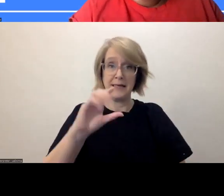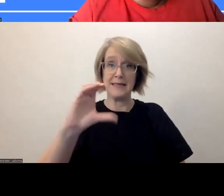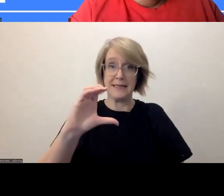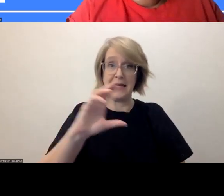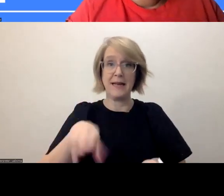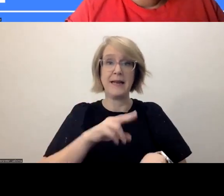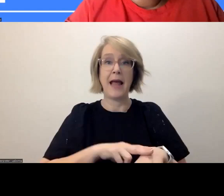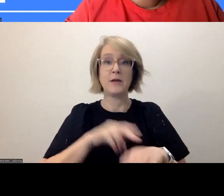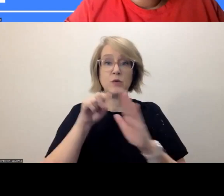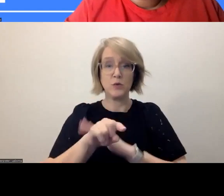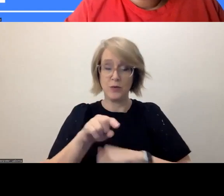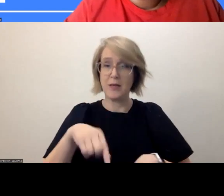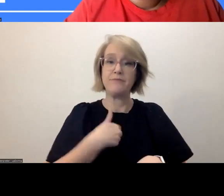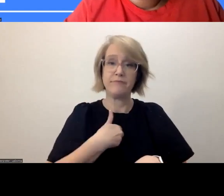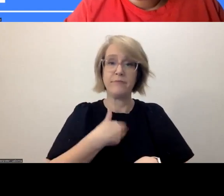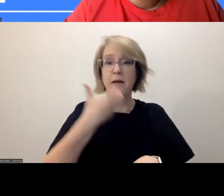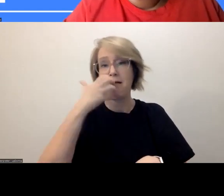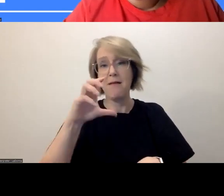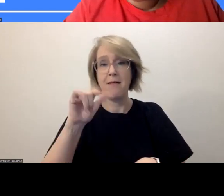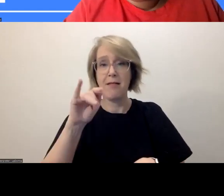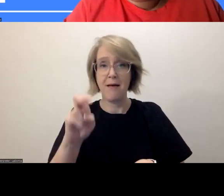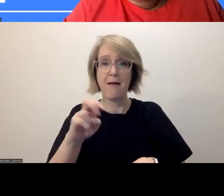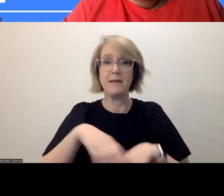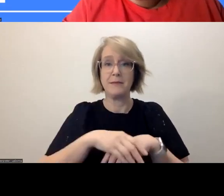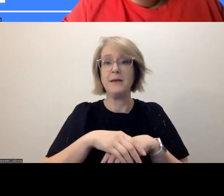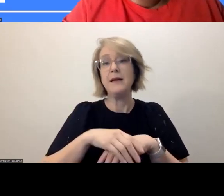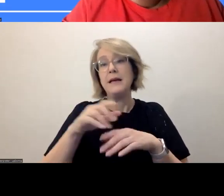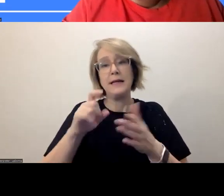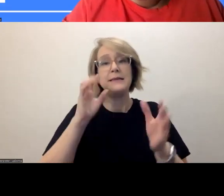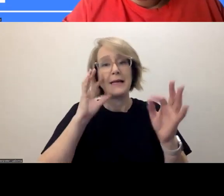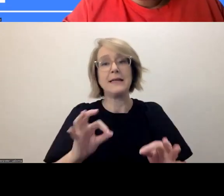became law. Or D, the 988 Lifeline was launched.